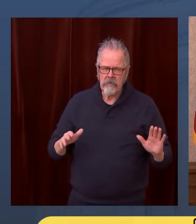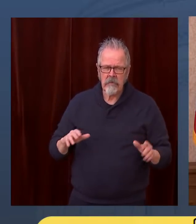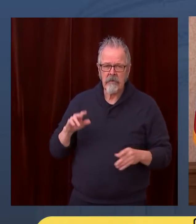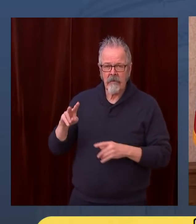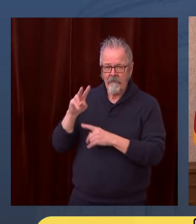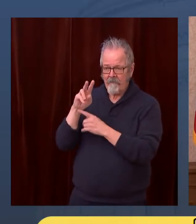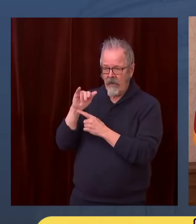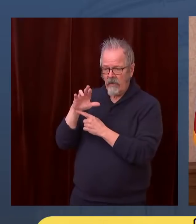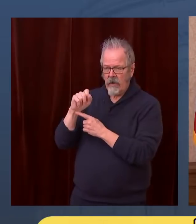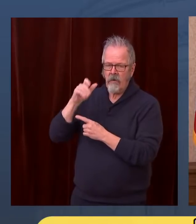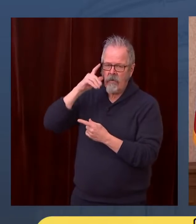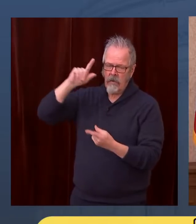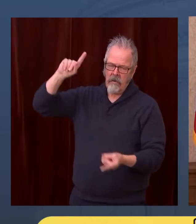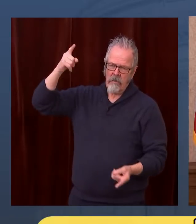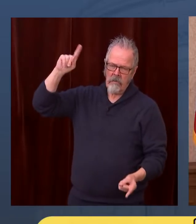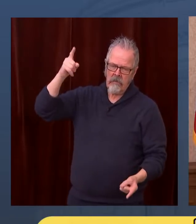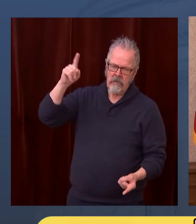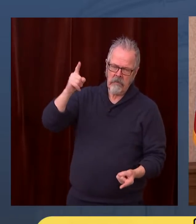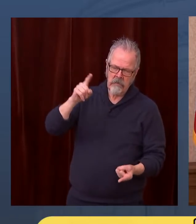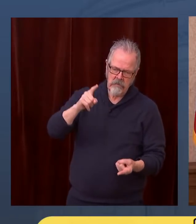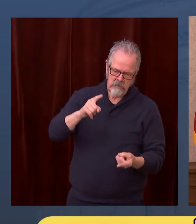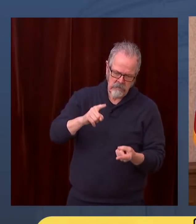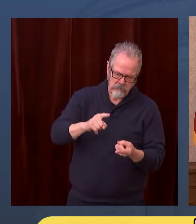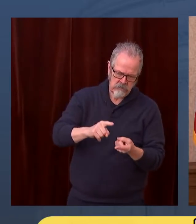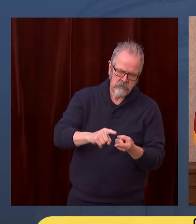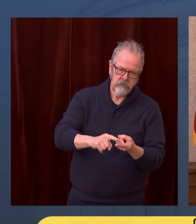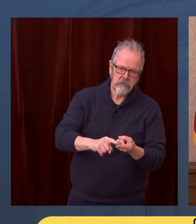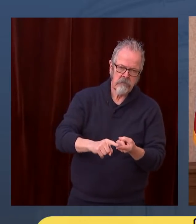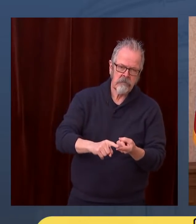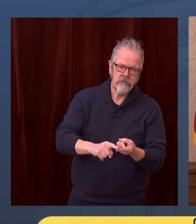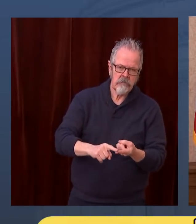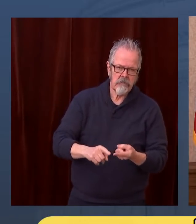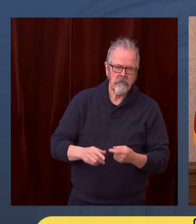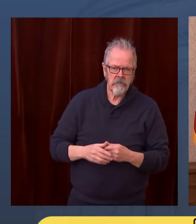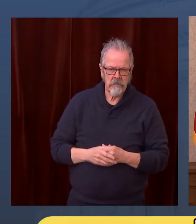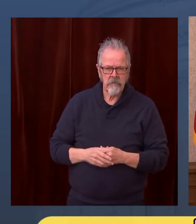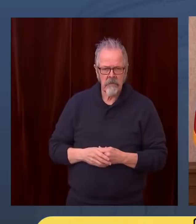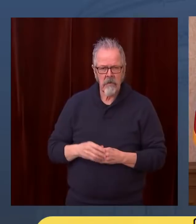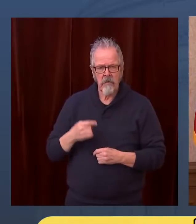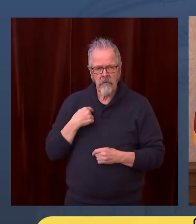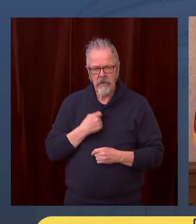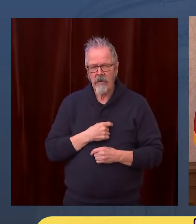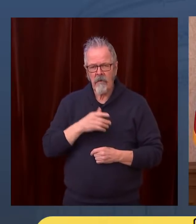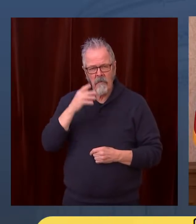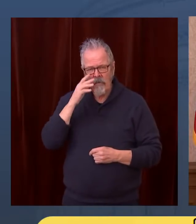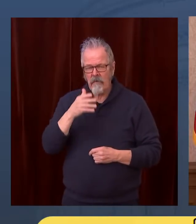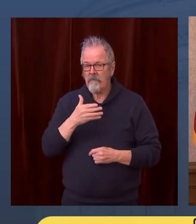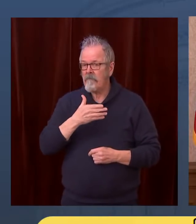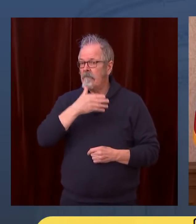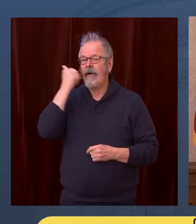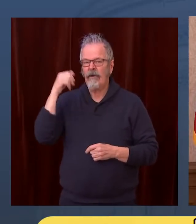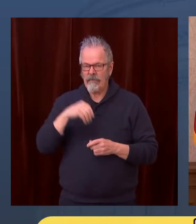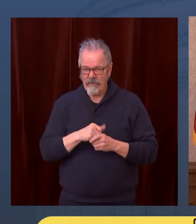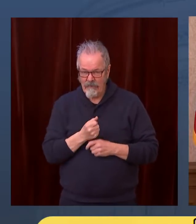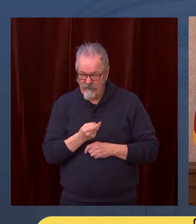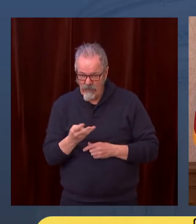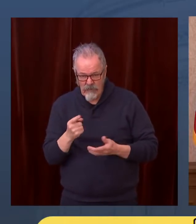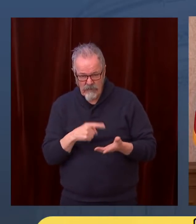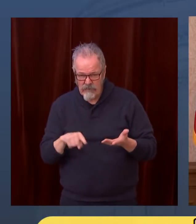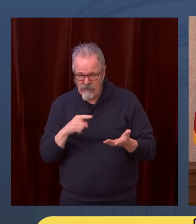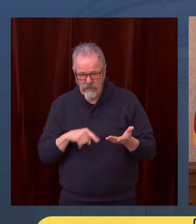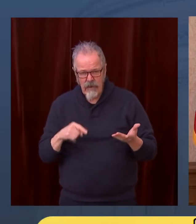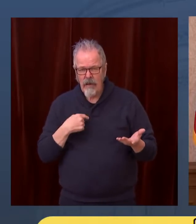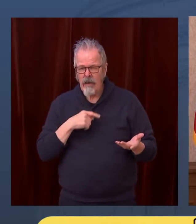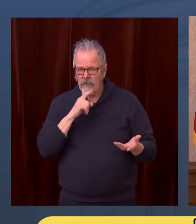low levels. So we're going to be in such a better shape in a few weeks. I am super pleased to be